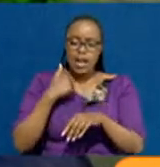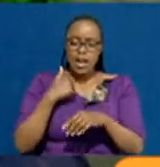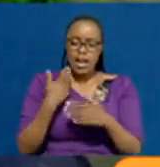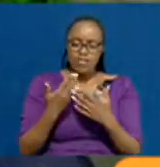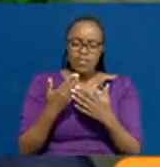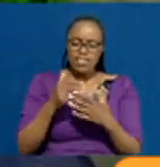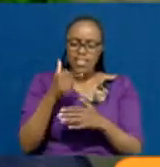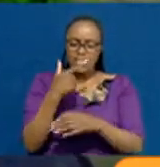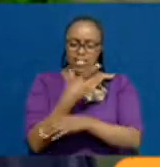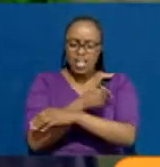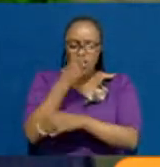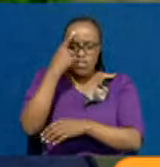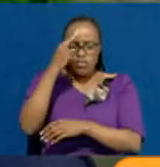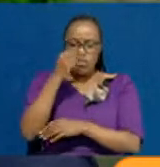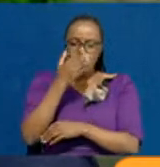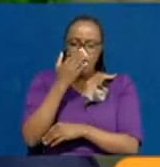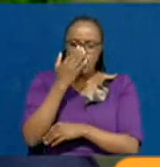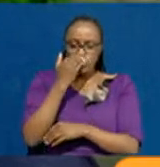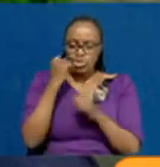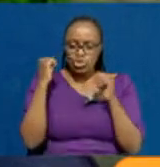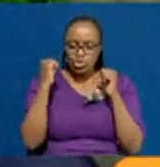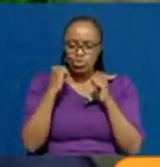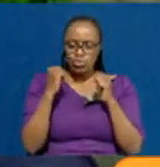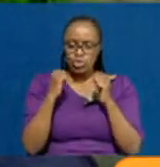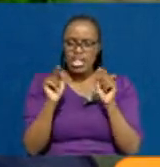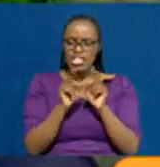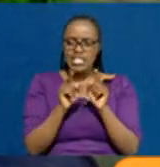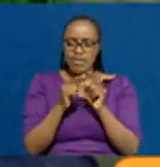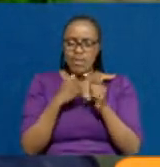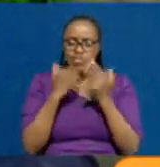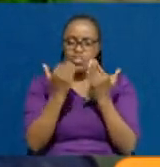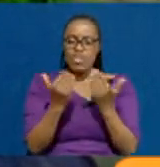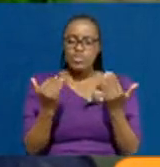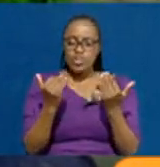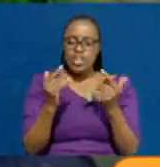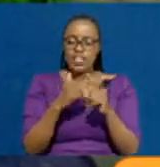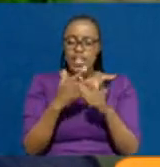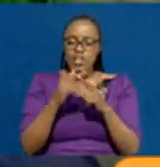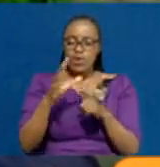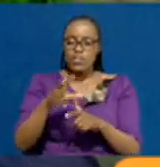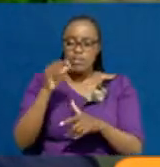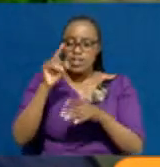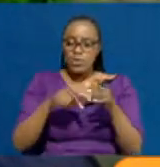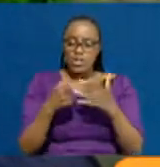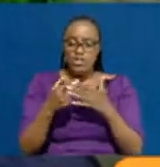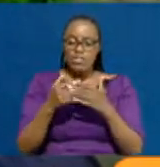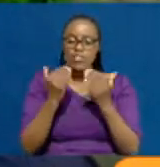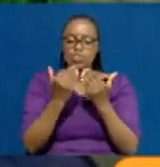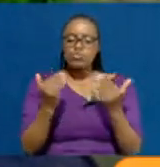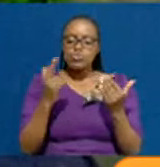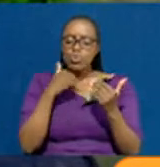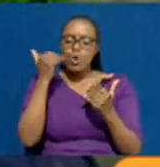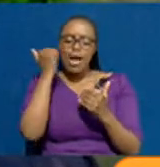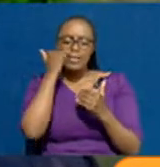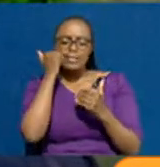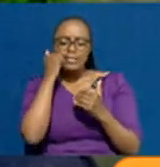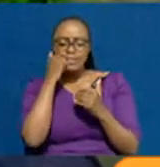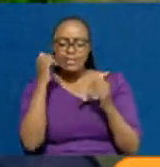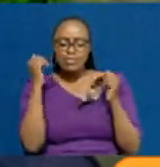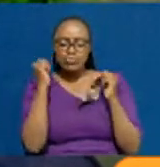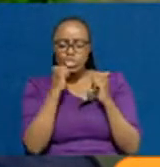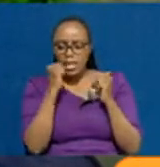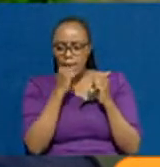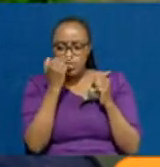pneumococcal vaccine for pneumonia, you would go towards, and all the children would go find wards full of children with pneumonia.